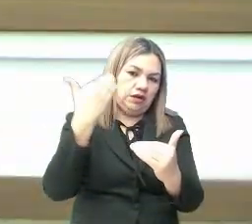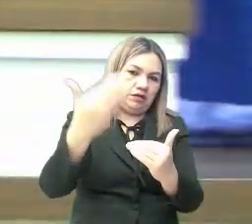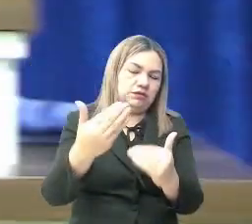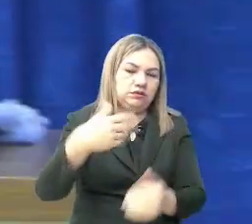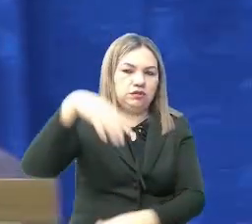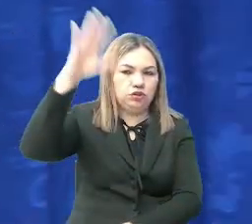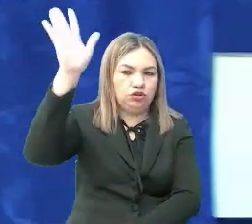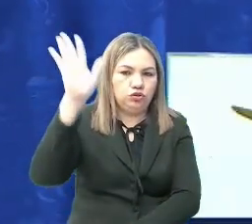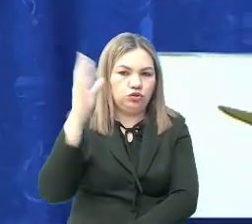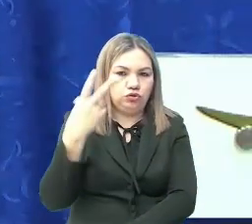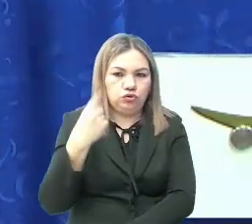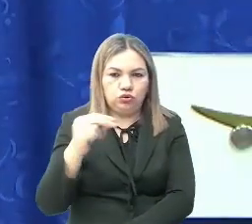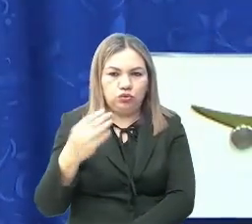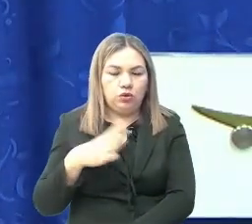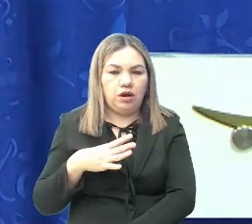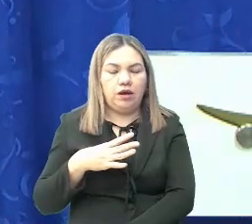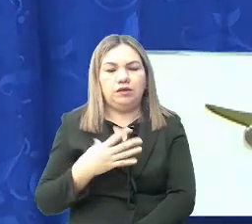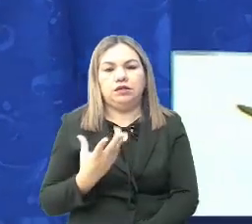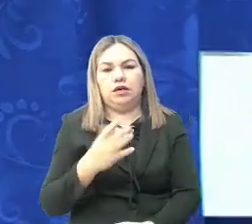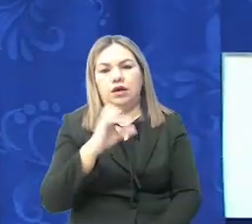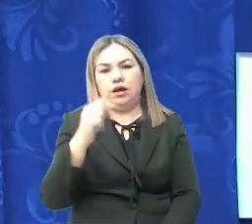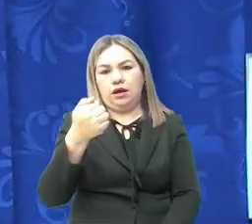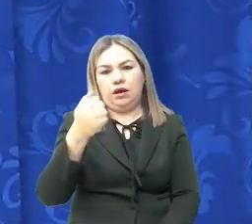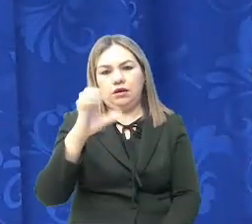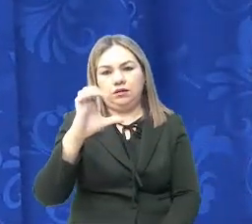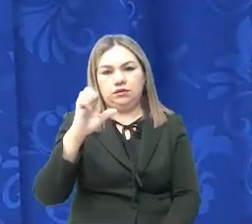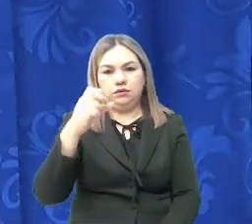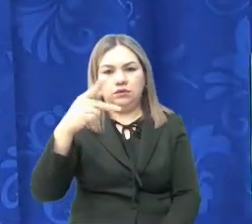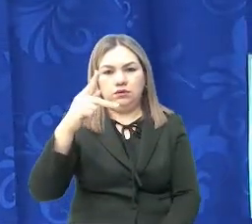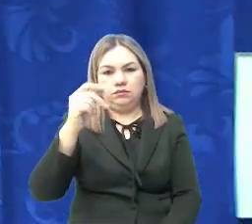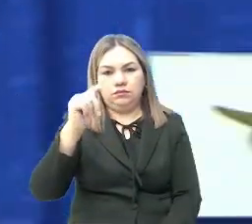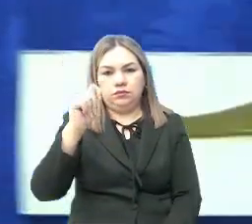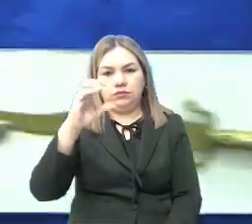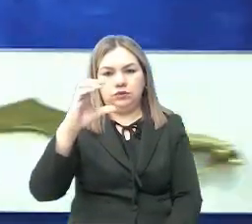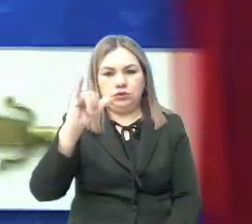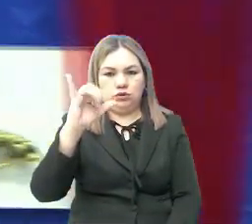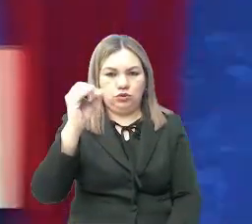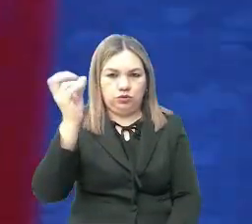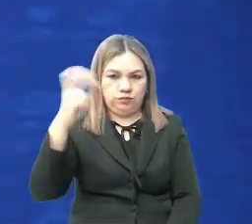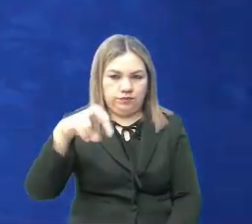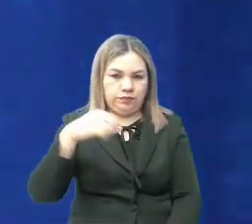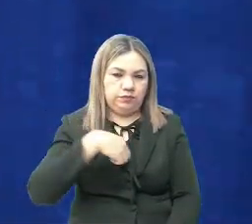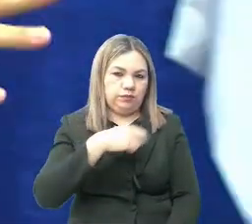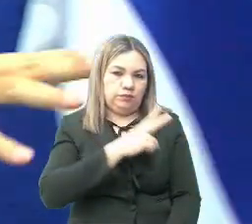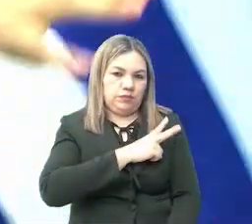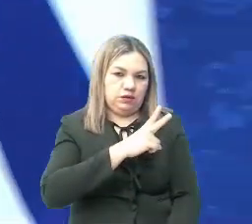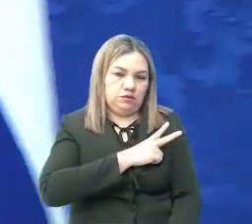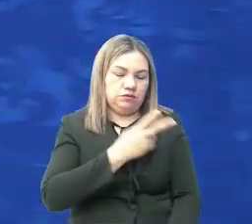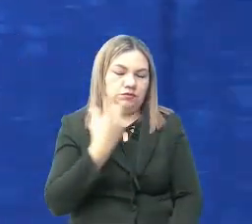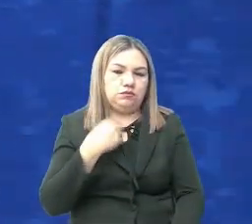have exceptions of people. But there are spirits like these that